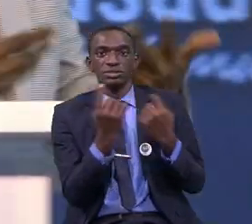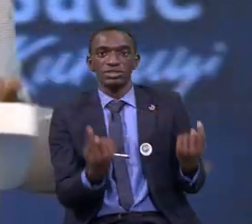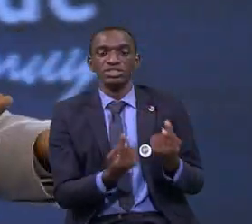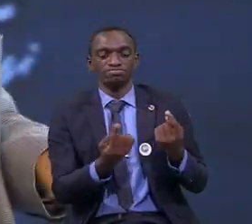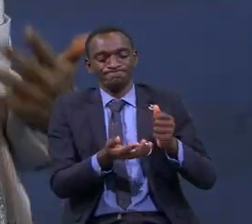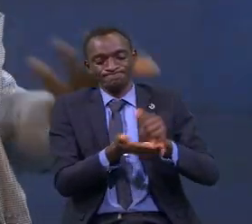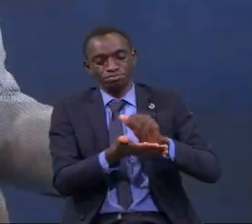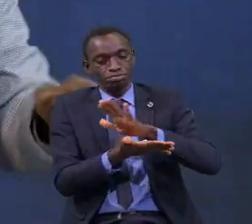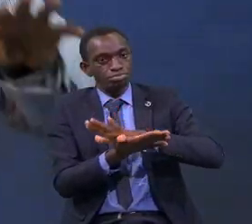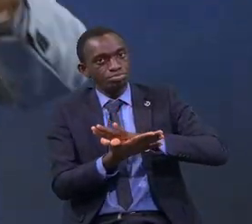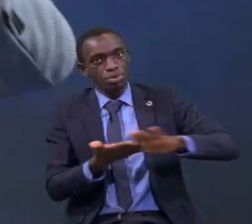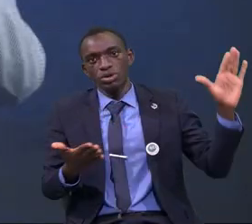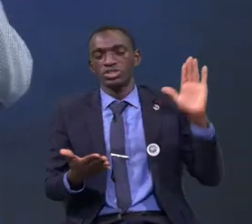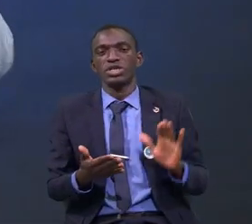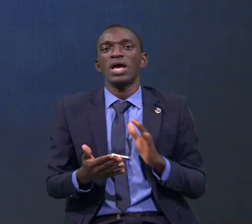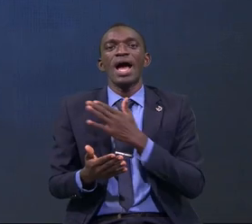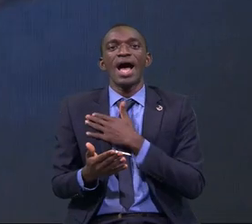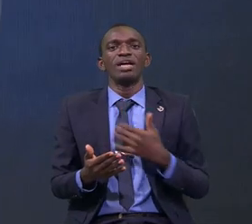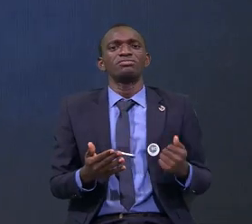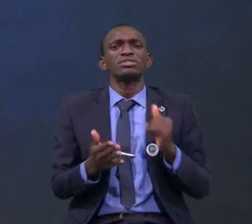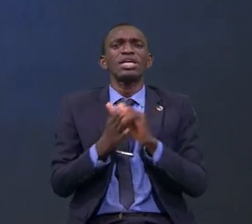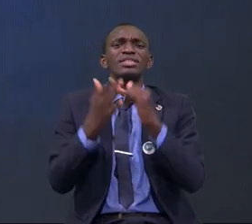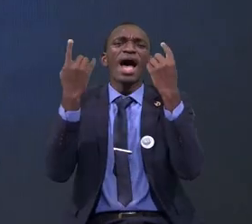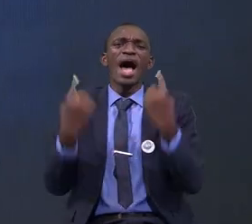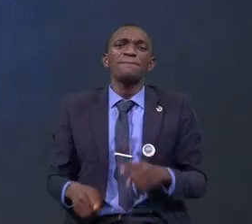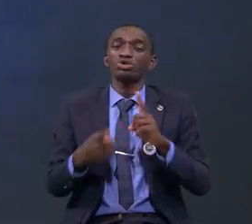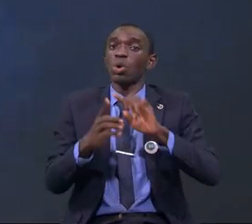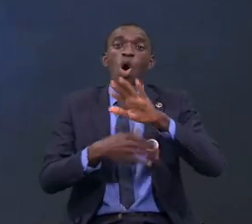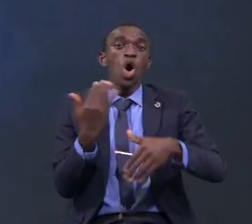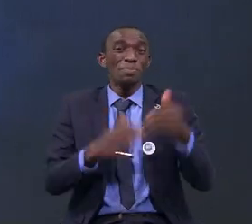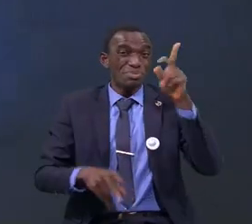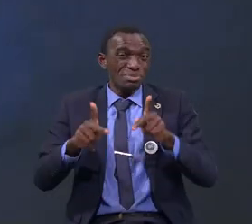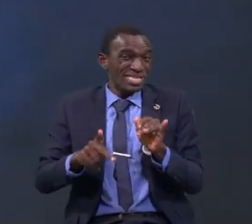And that's what's going to happen to all people that come like Isaiah came.